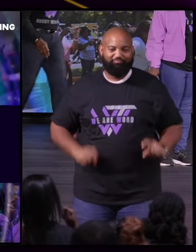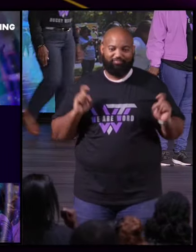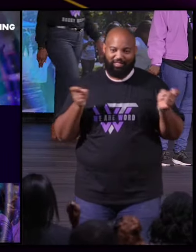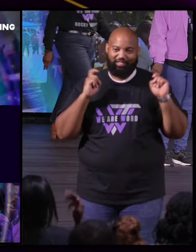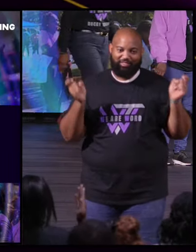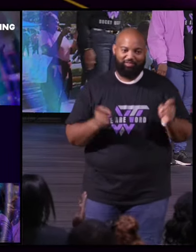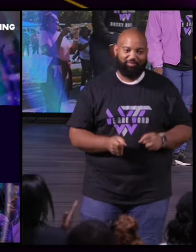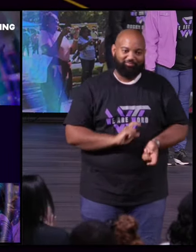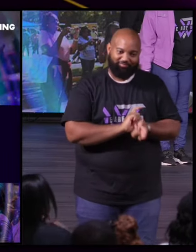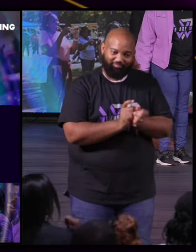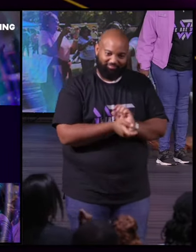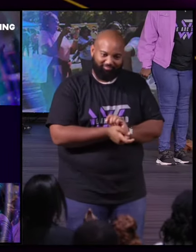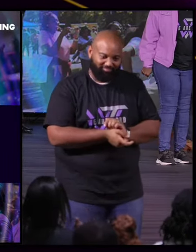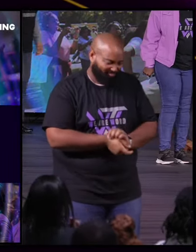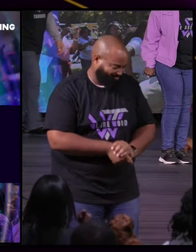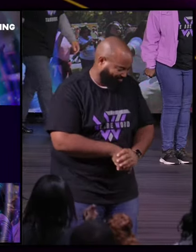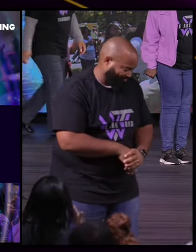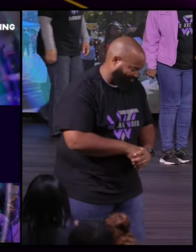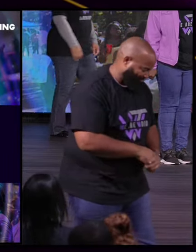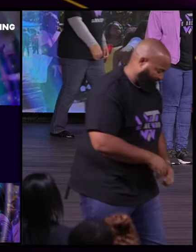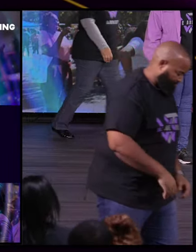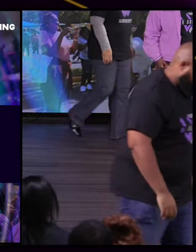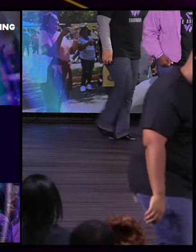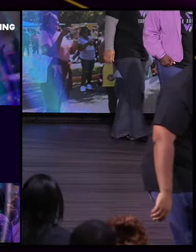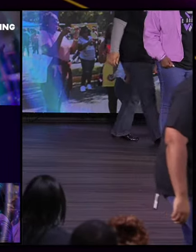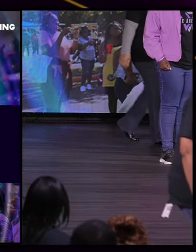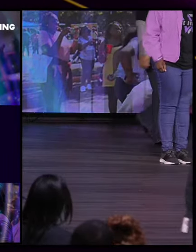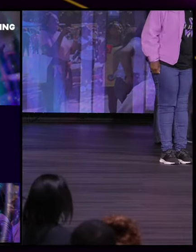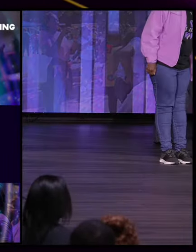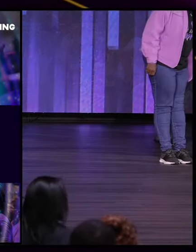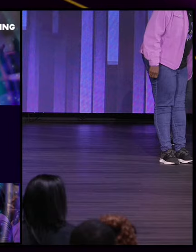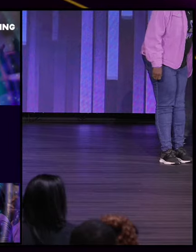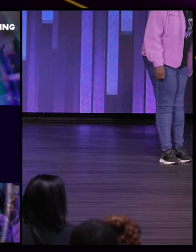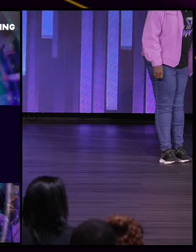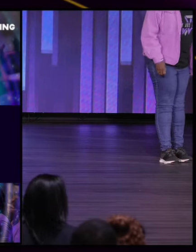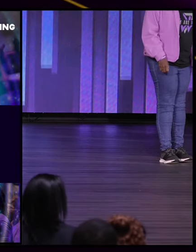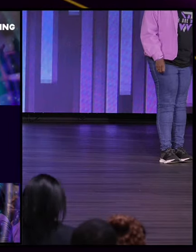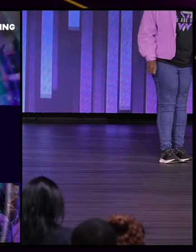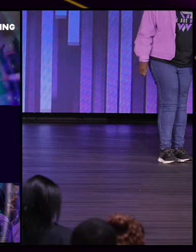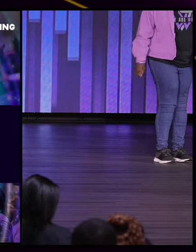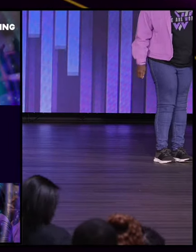Come on, y'all, let's go back into the sanctuary. Let's get ready to worship.